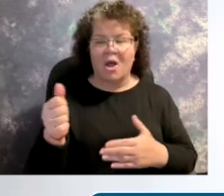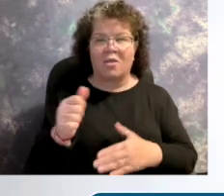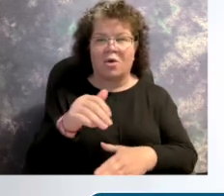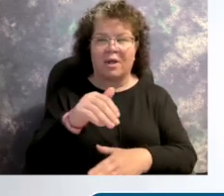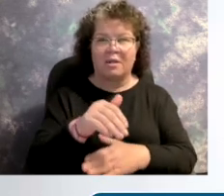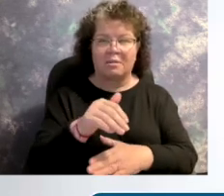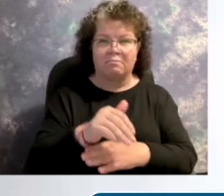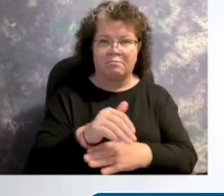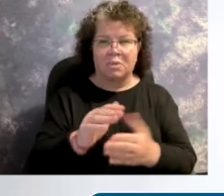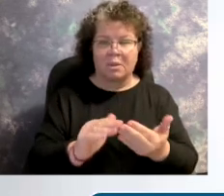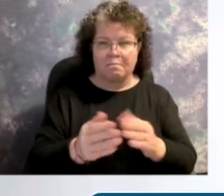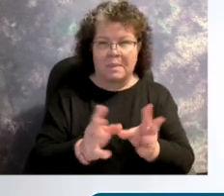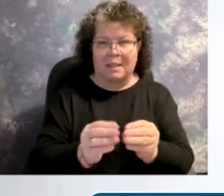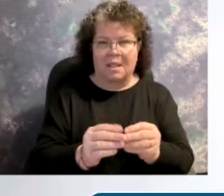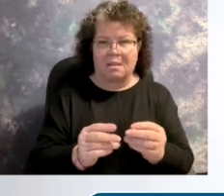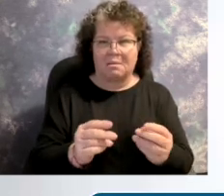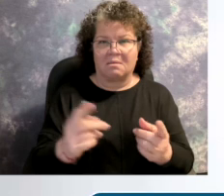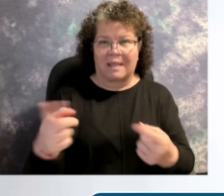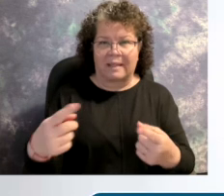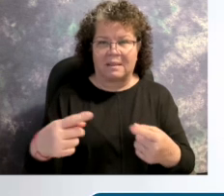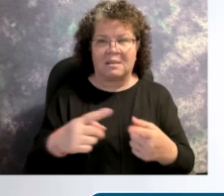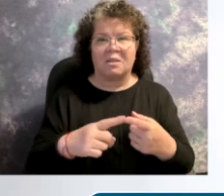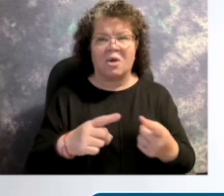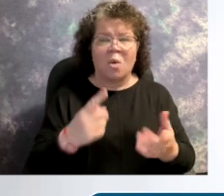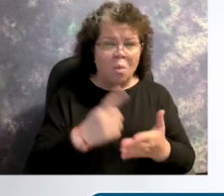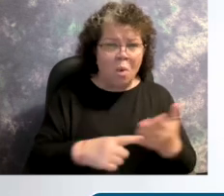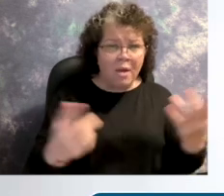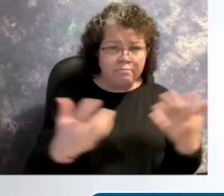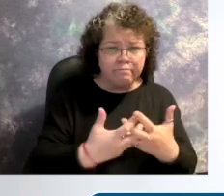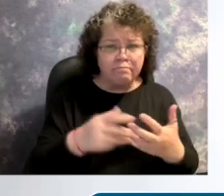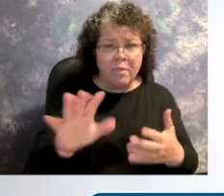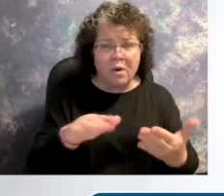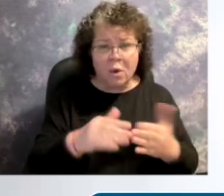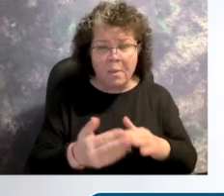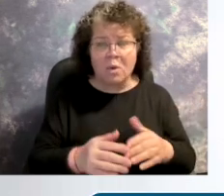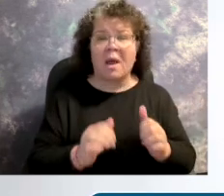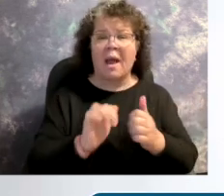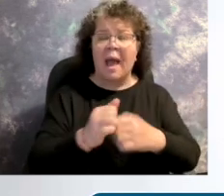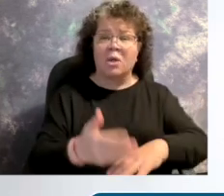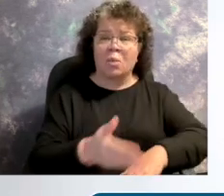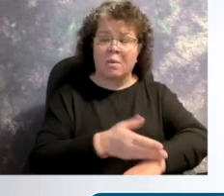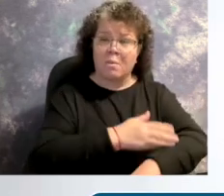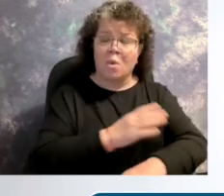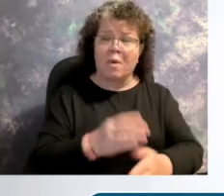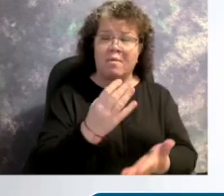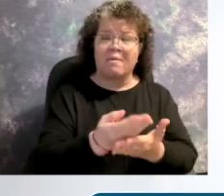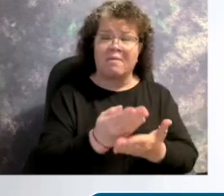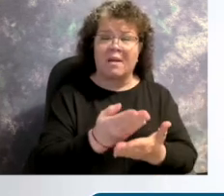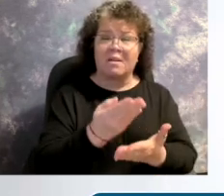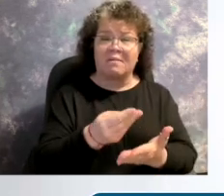attendees on what worked well and suggestions for how we can improve the funding plan development process.